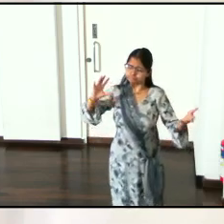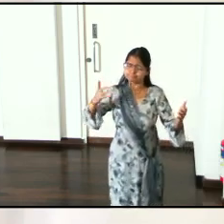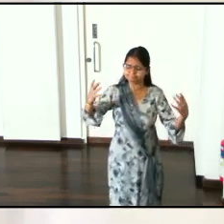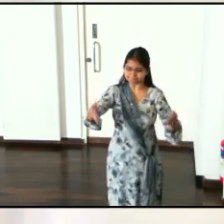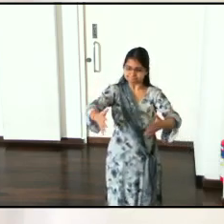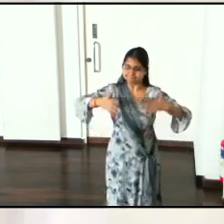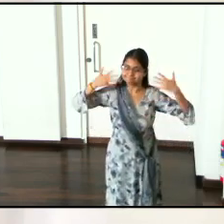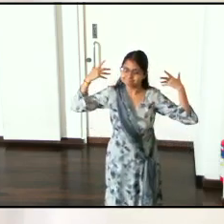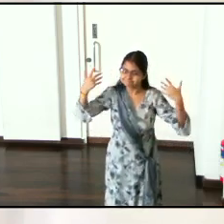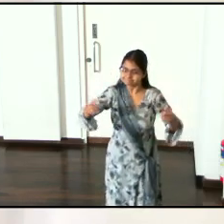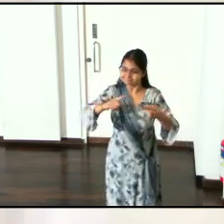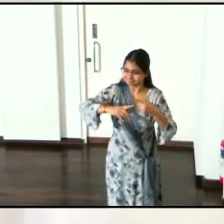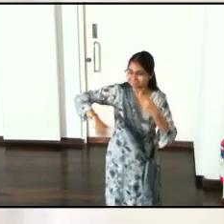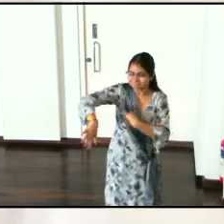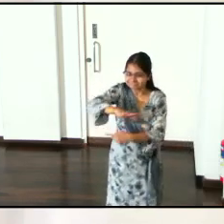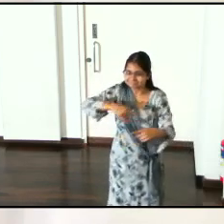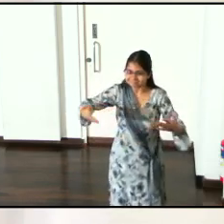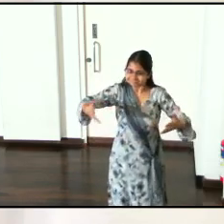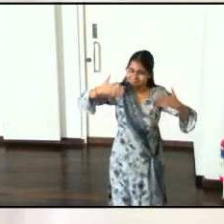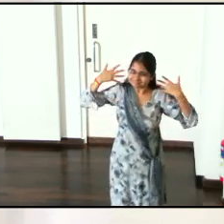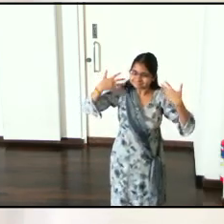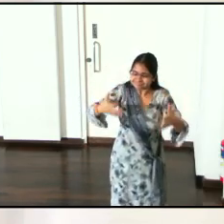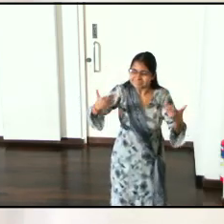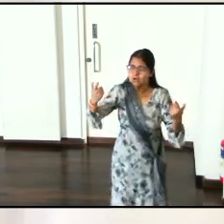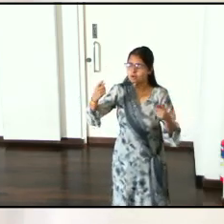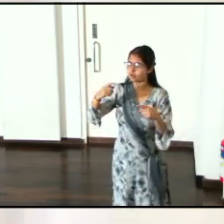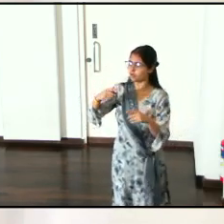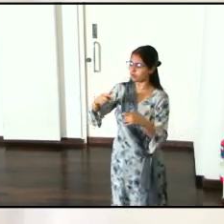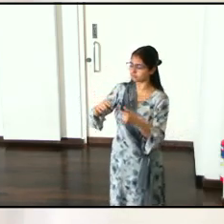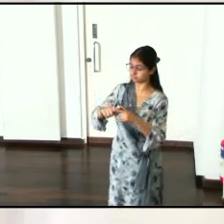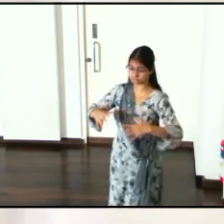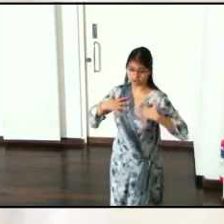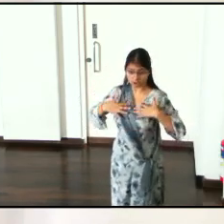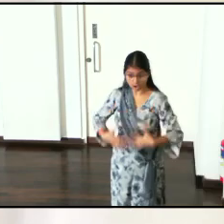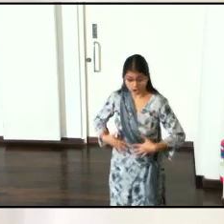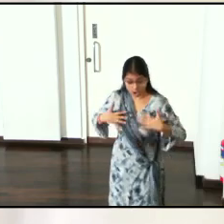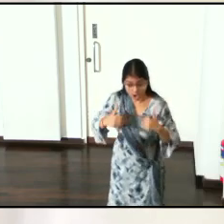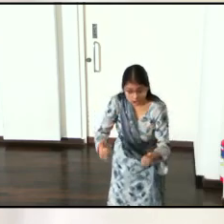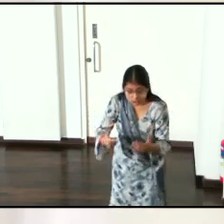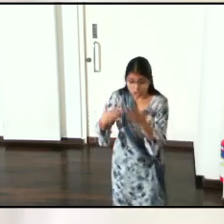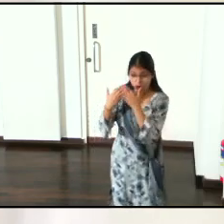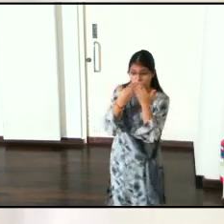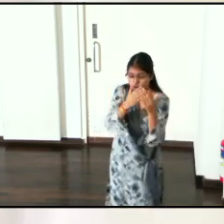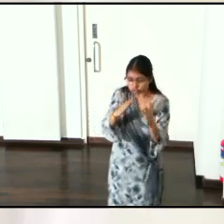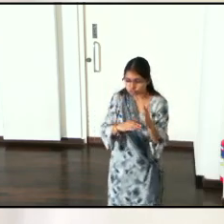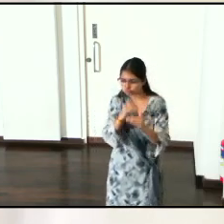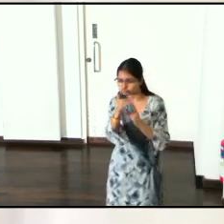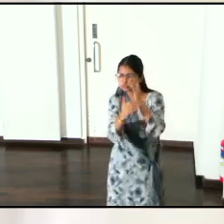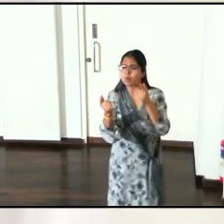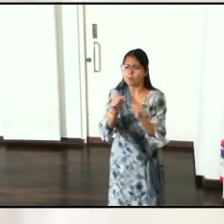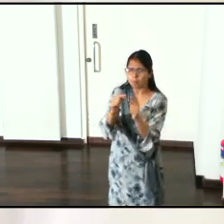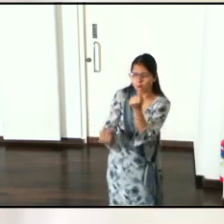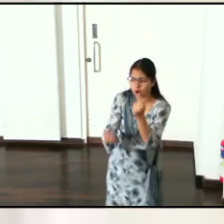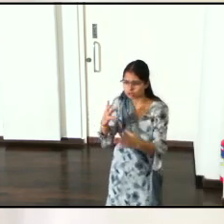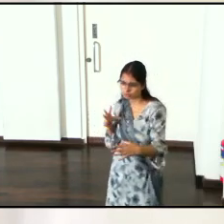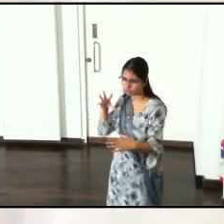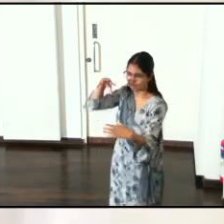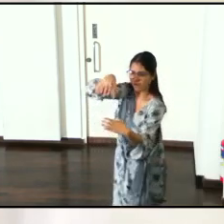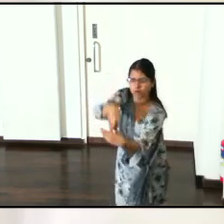to communalism, to building solidarities, to health, to literacy, political participation,